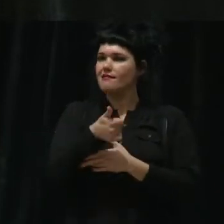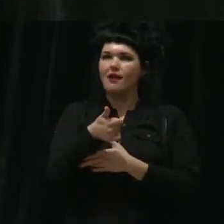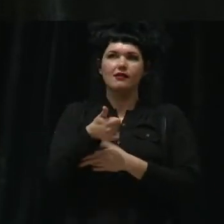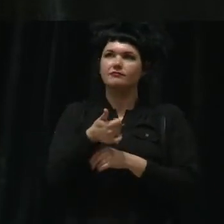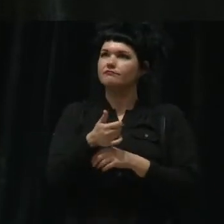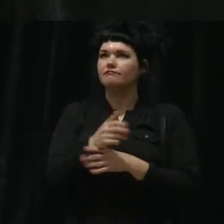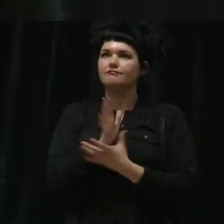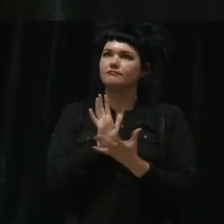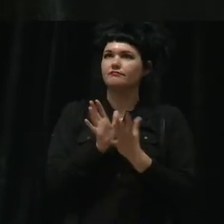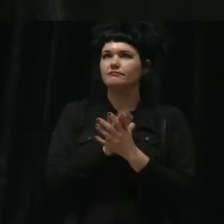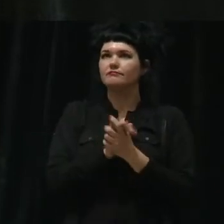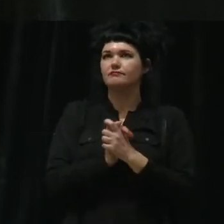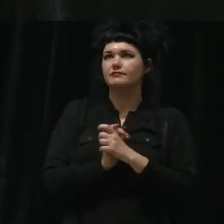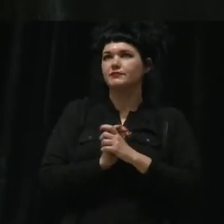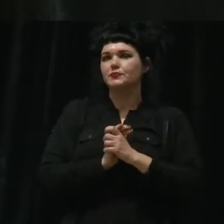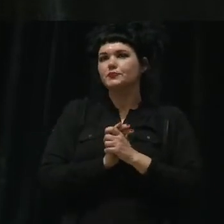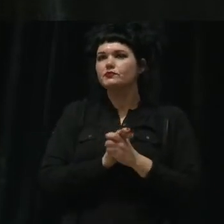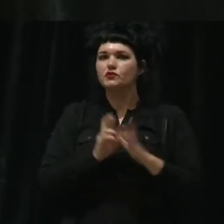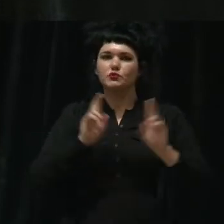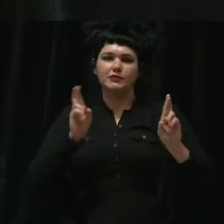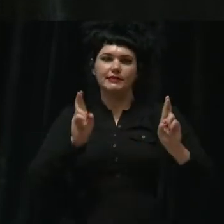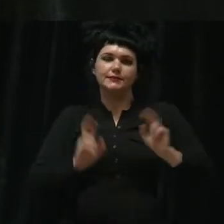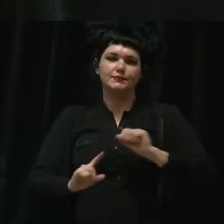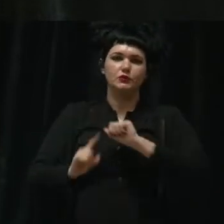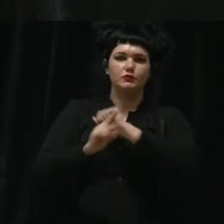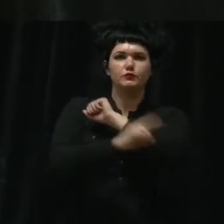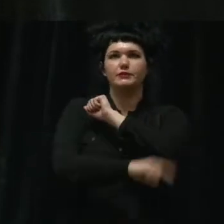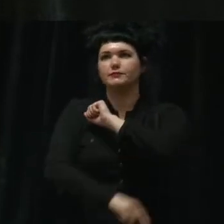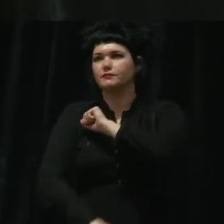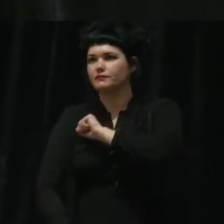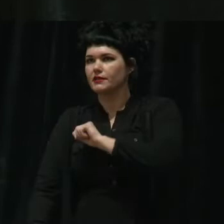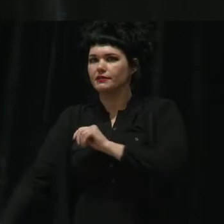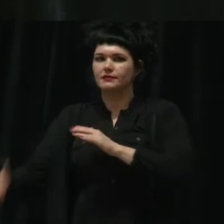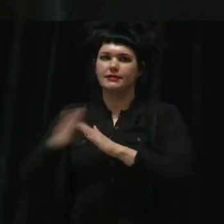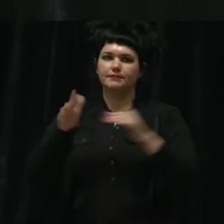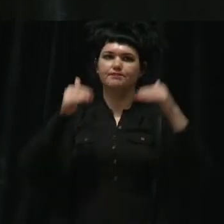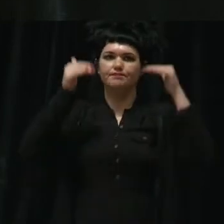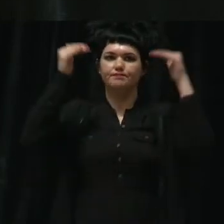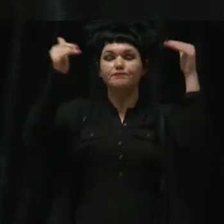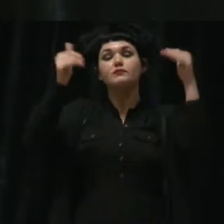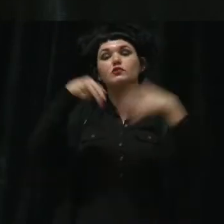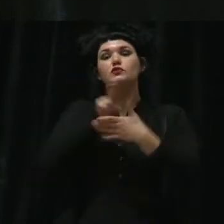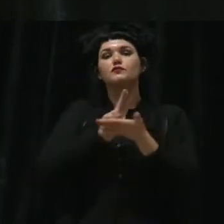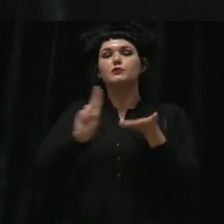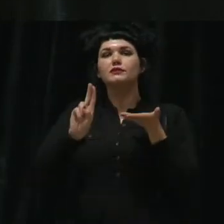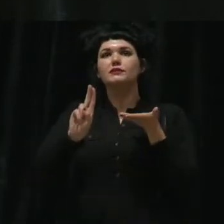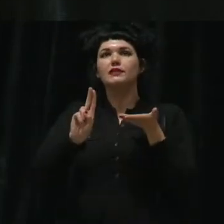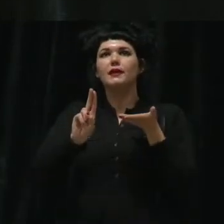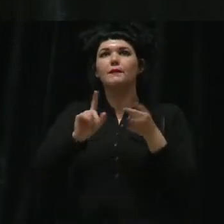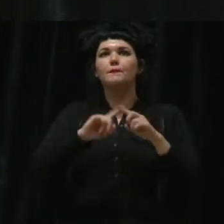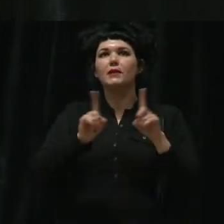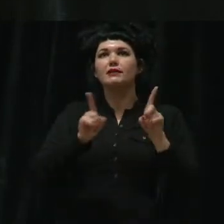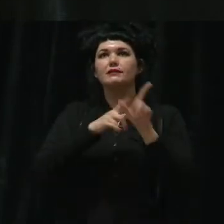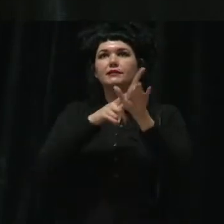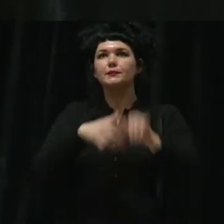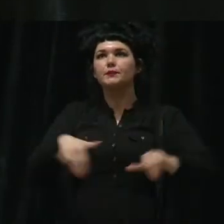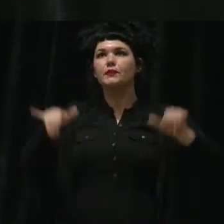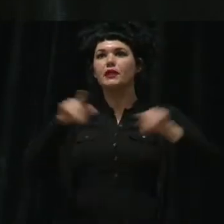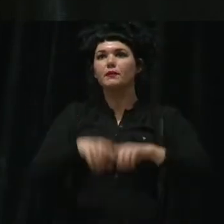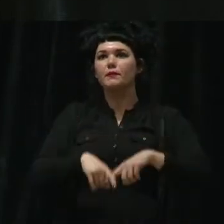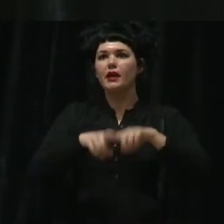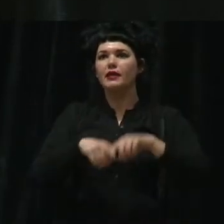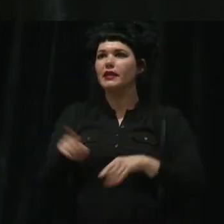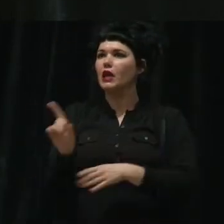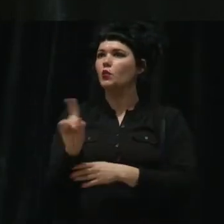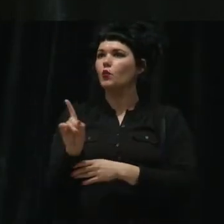to make reprimands at the top levels of the university. At the same point in time, depending on where you